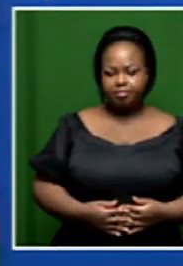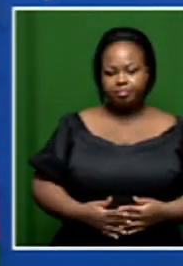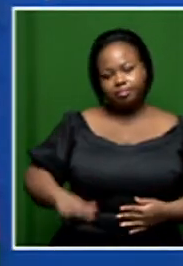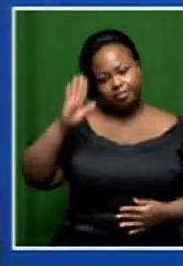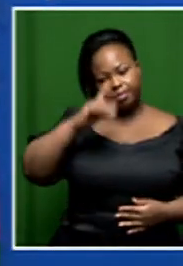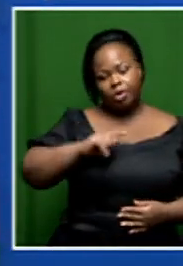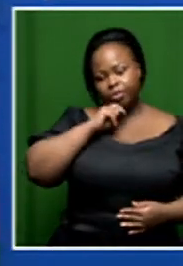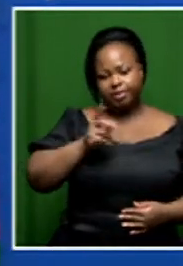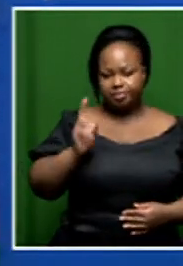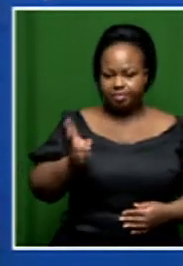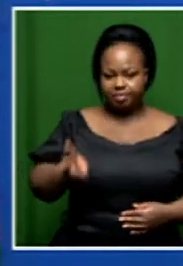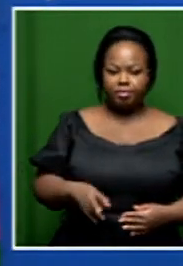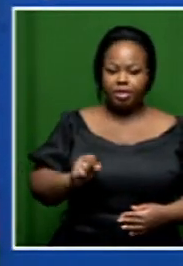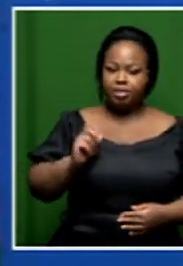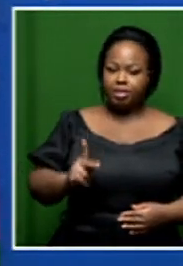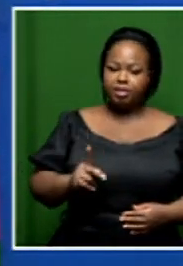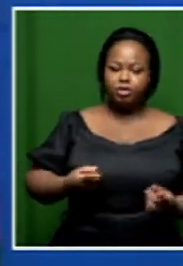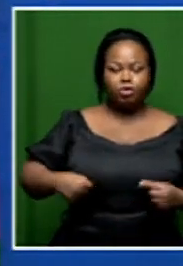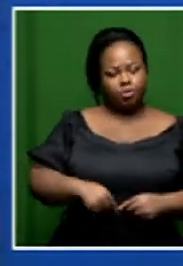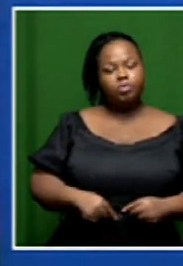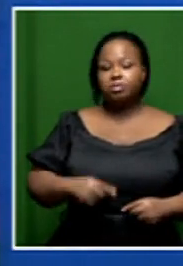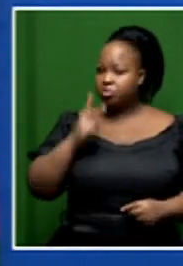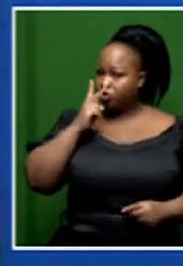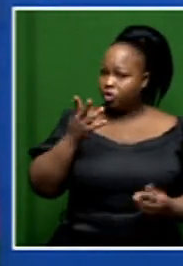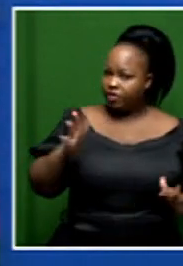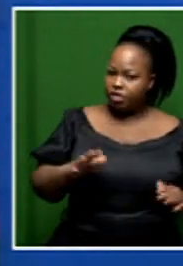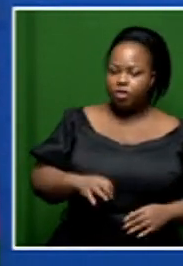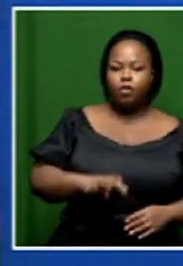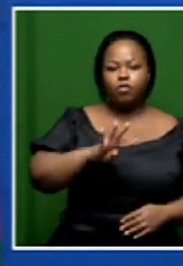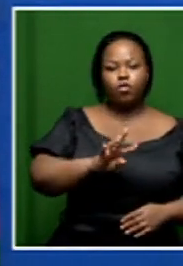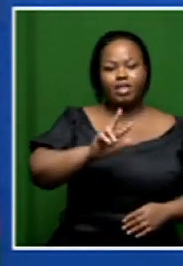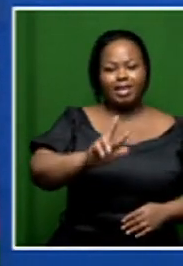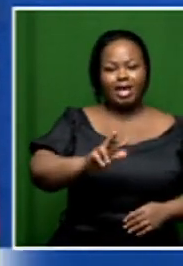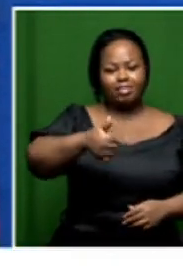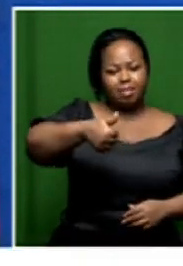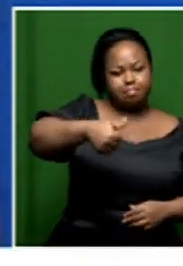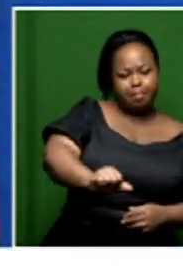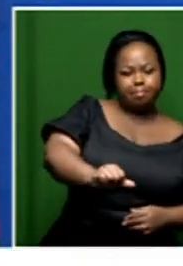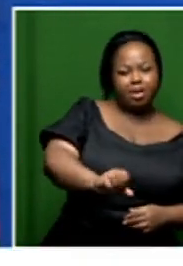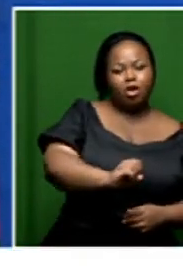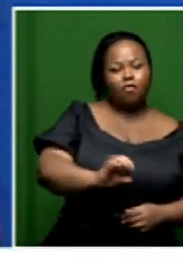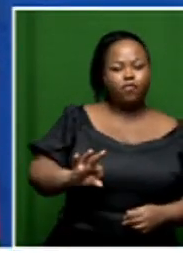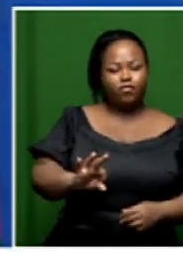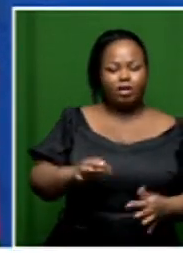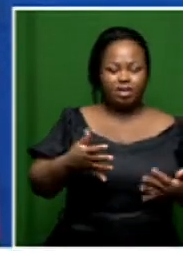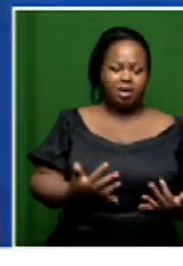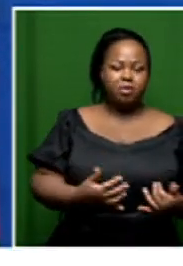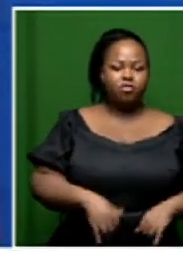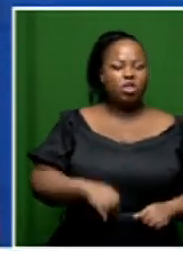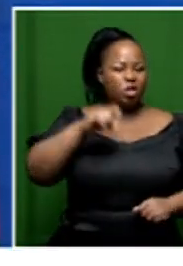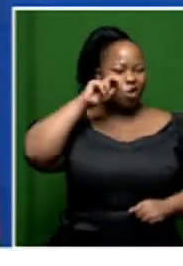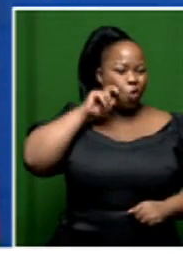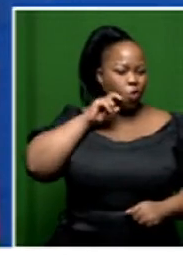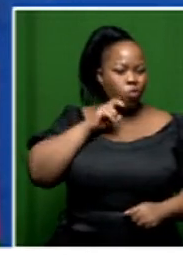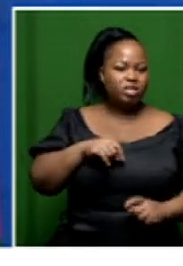Good morning to you once again, Sakina. Of course, we did see the 48th analog transmission being switched off here in